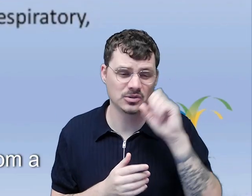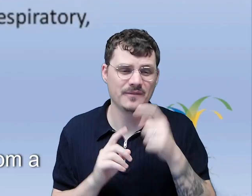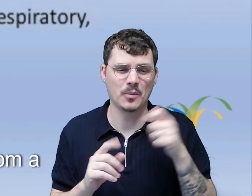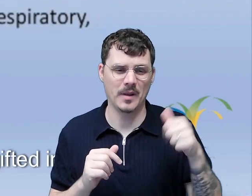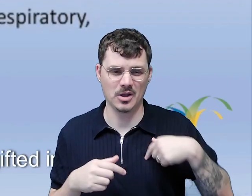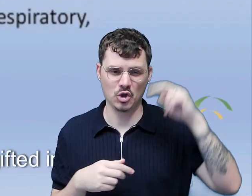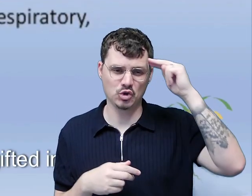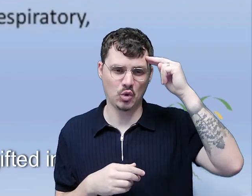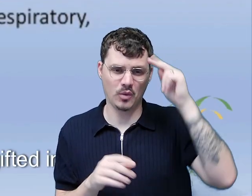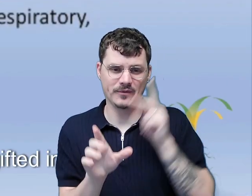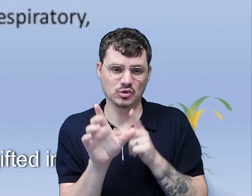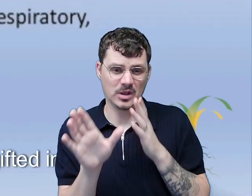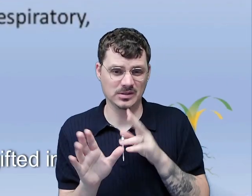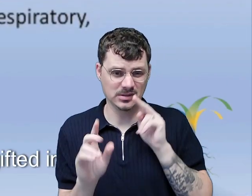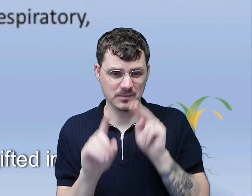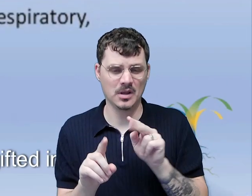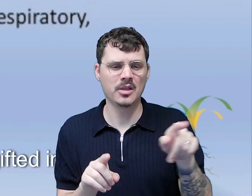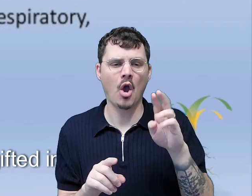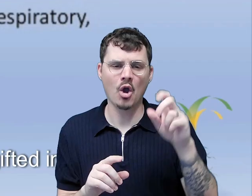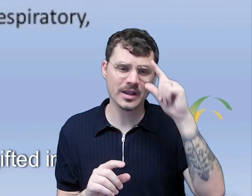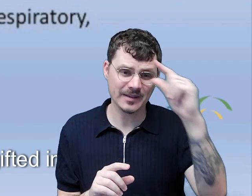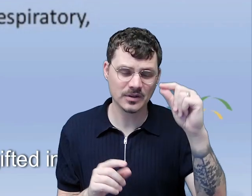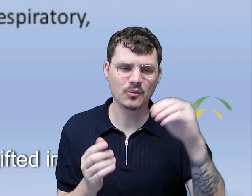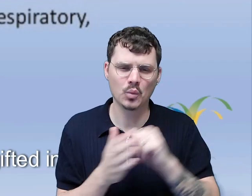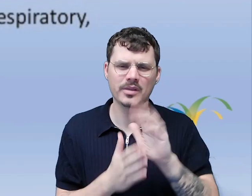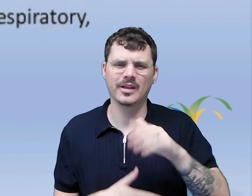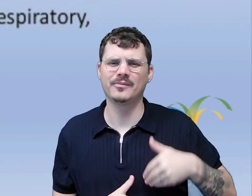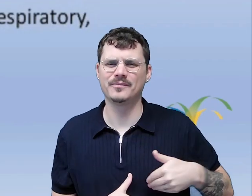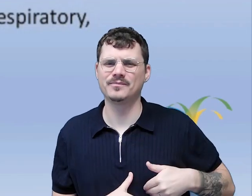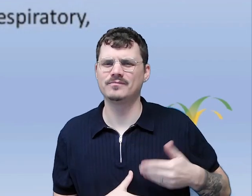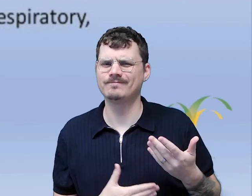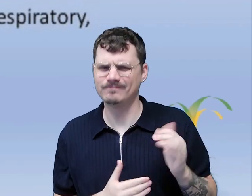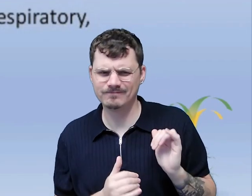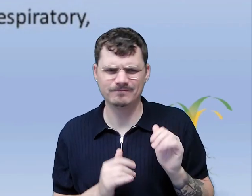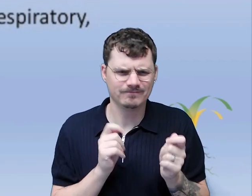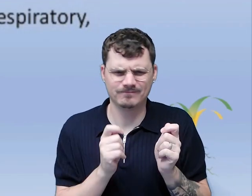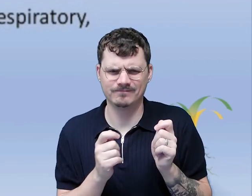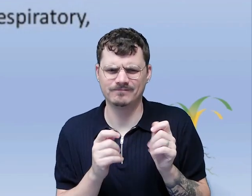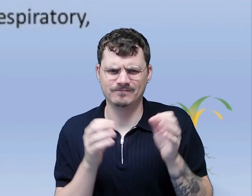syndrome, from a neurophysiologic standpoint, are gifted in terms of intuition.